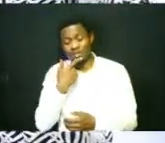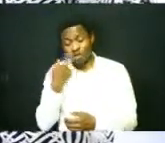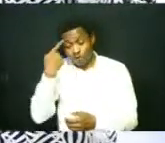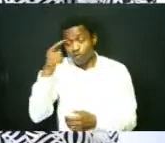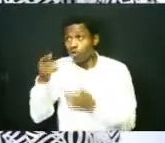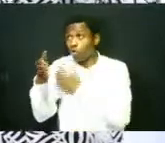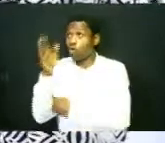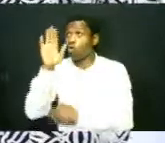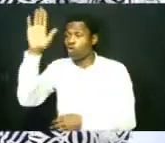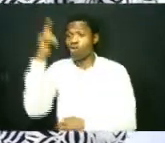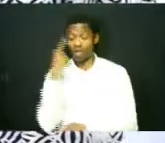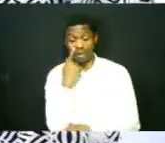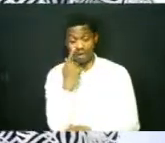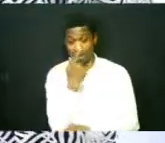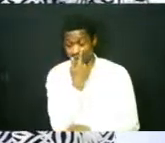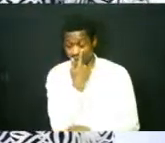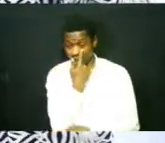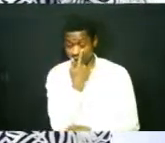Throughout the whole